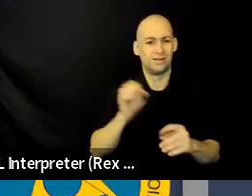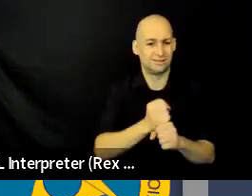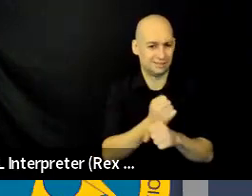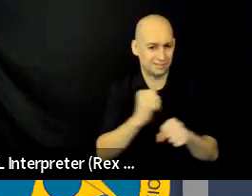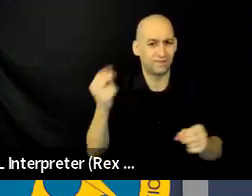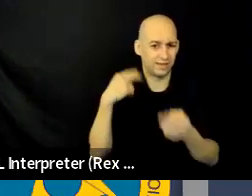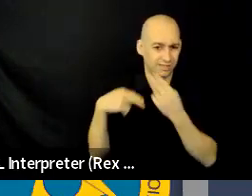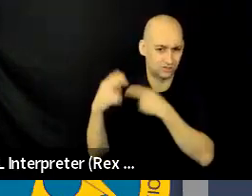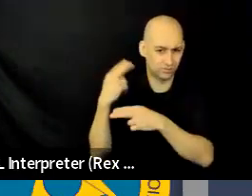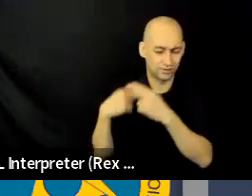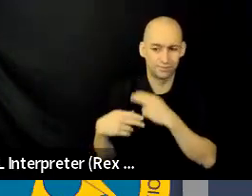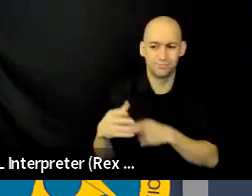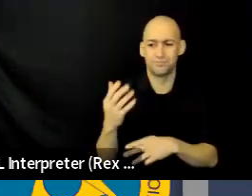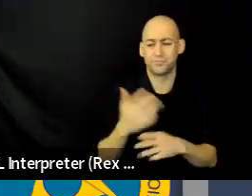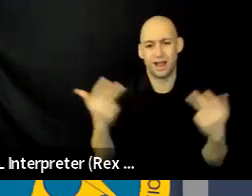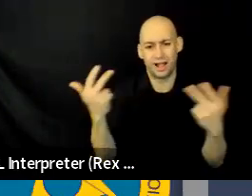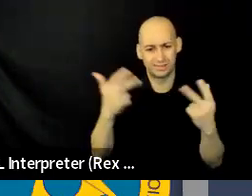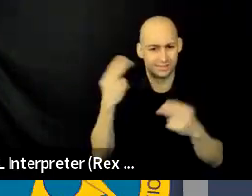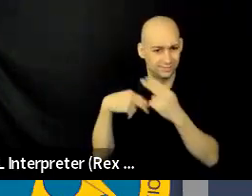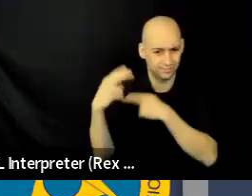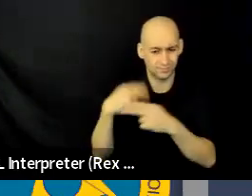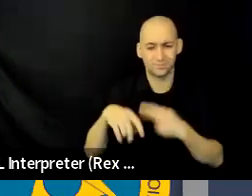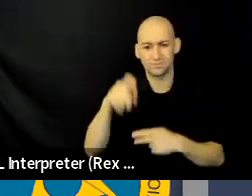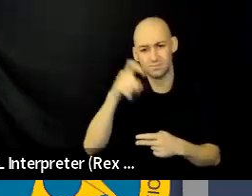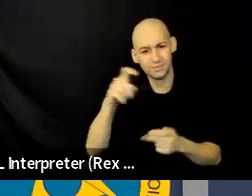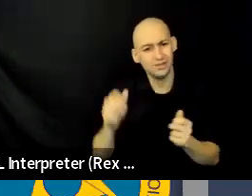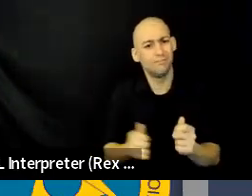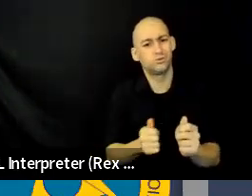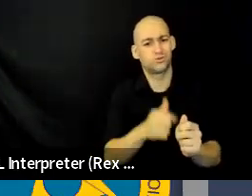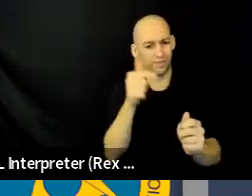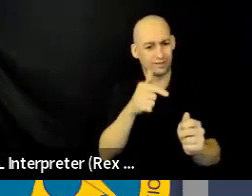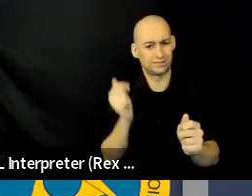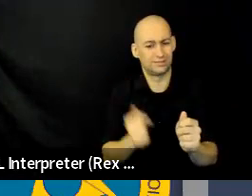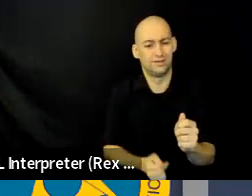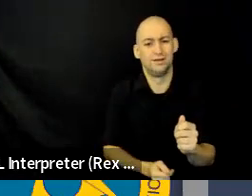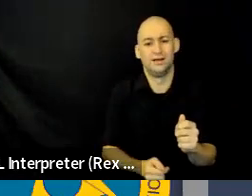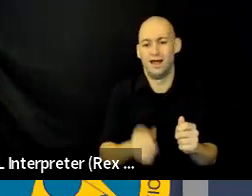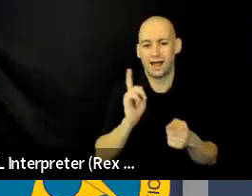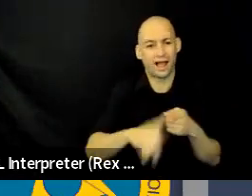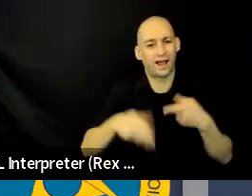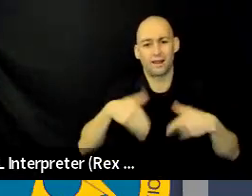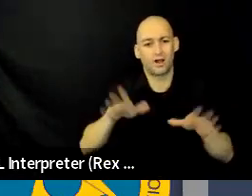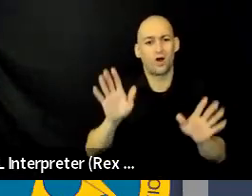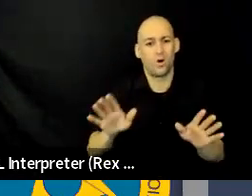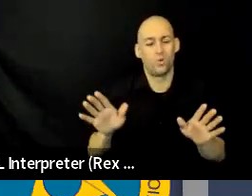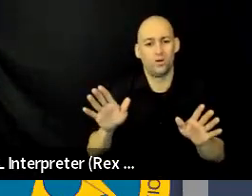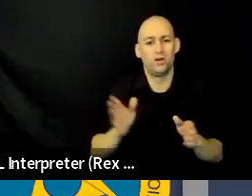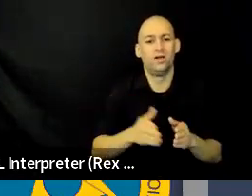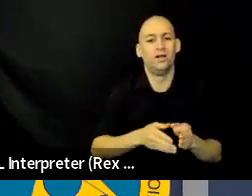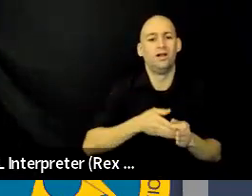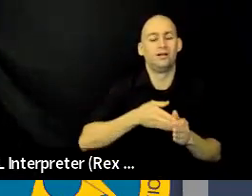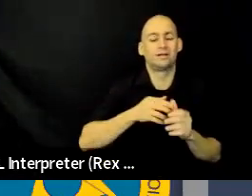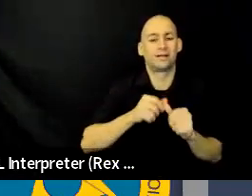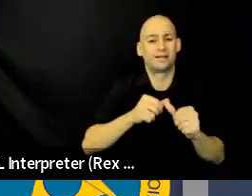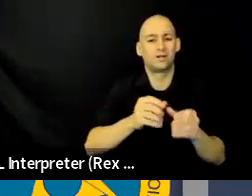here, the need to continue to pursue this. And so we can't just let this go or continue to defer. And we have deferred a